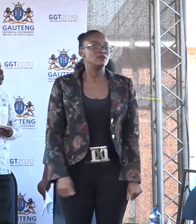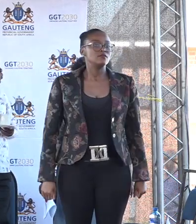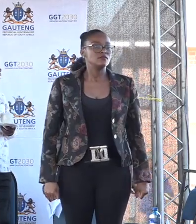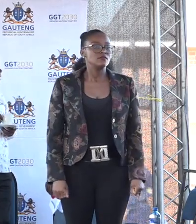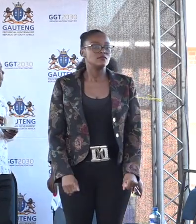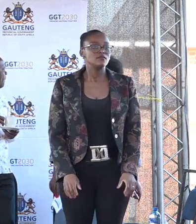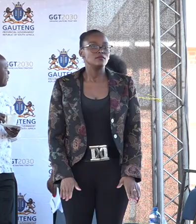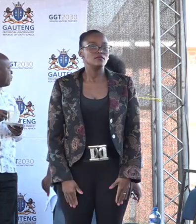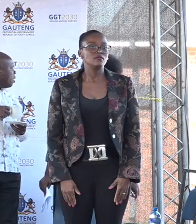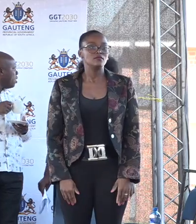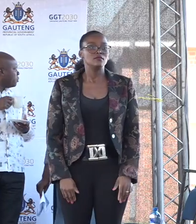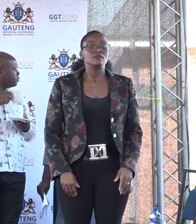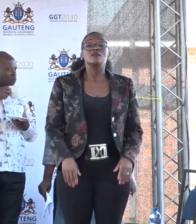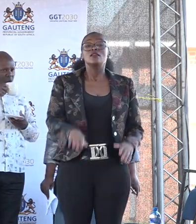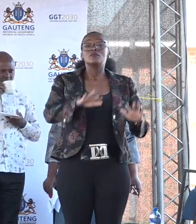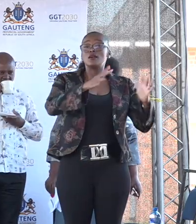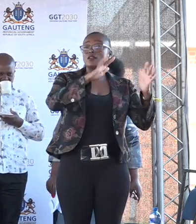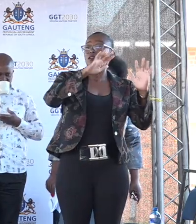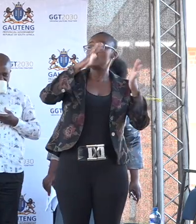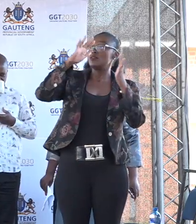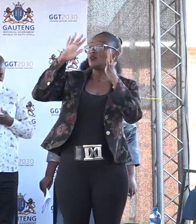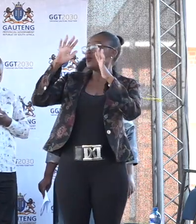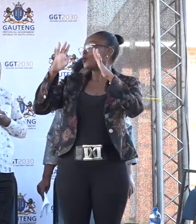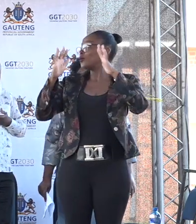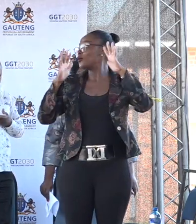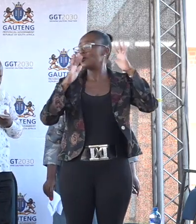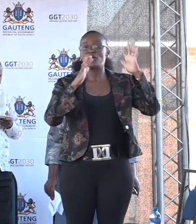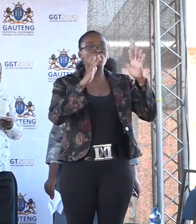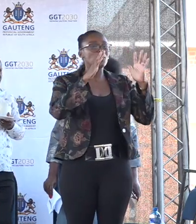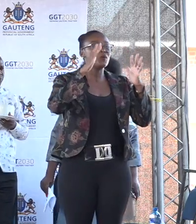Igama lamayile malibongwe.